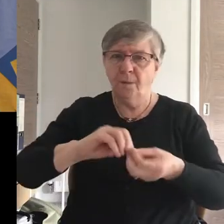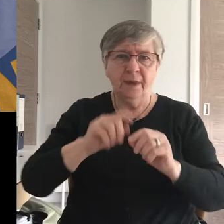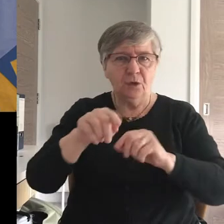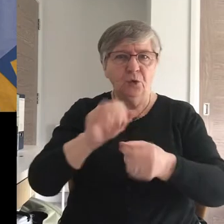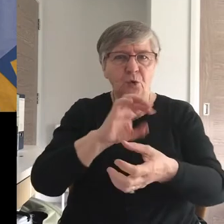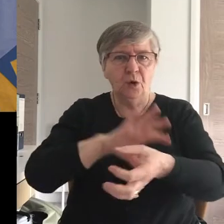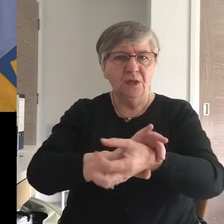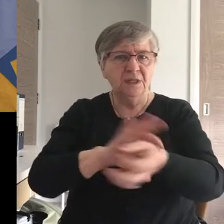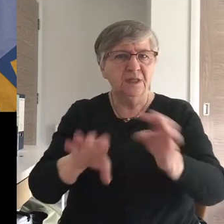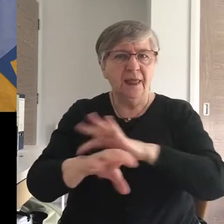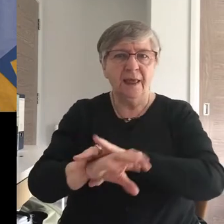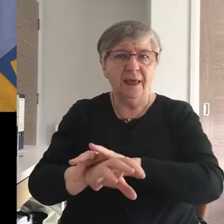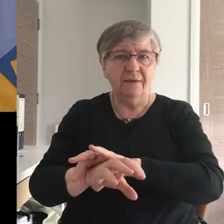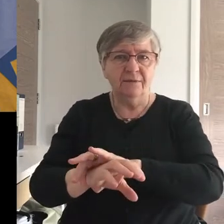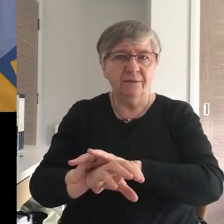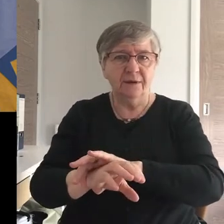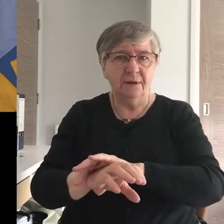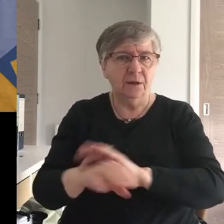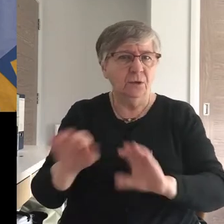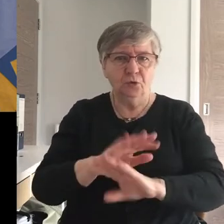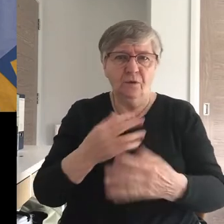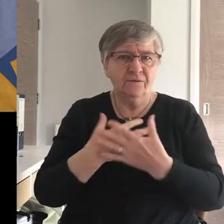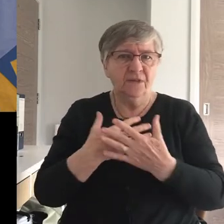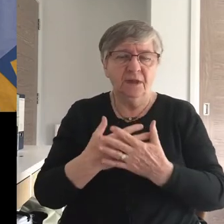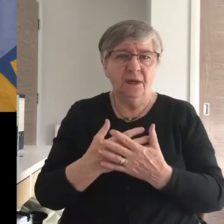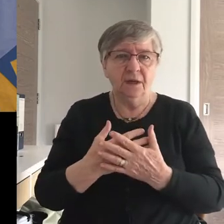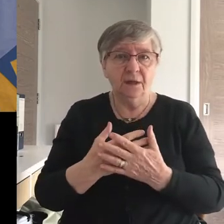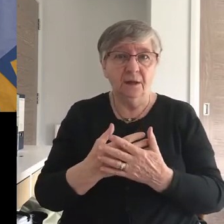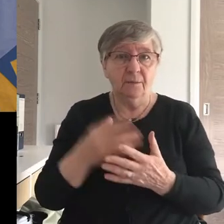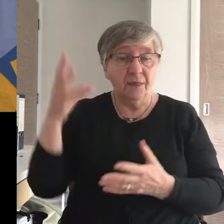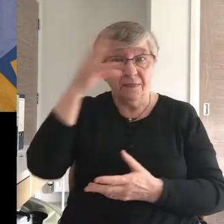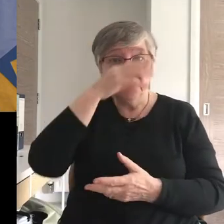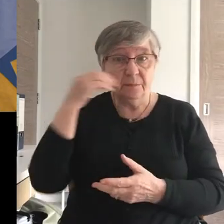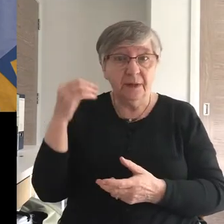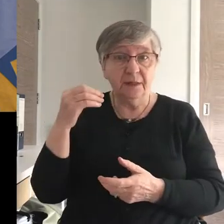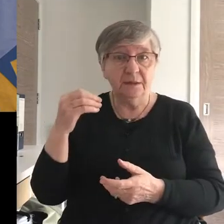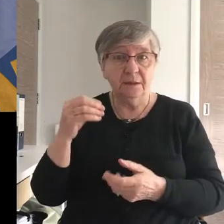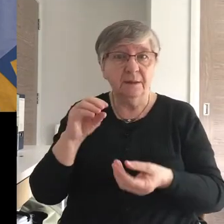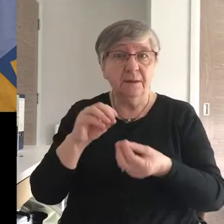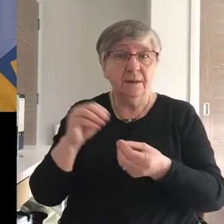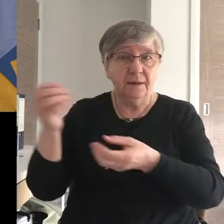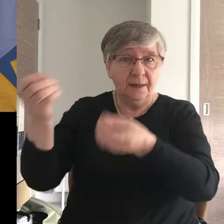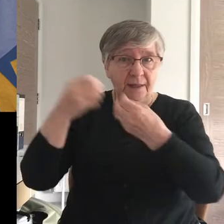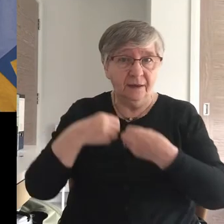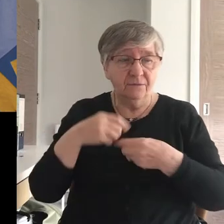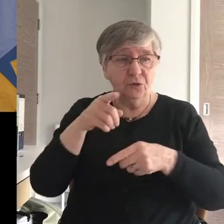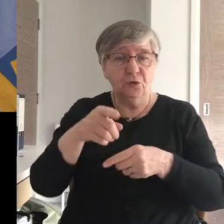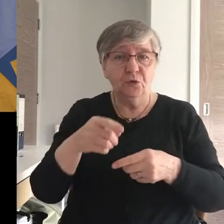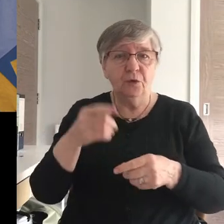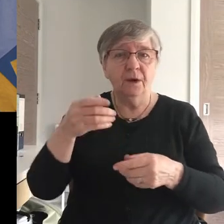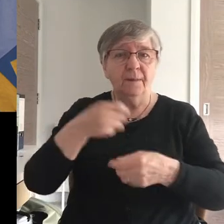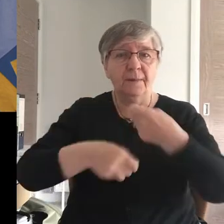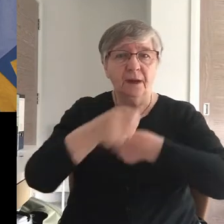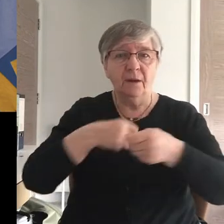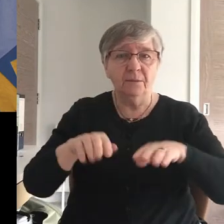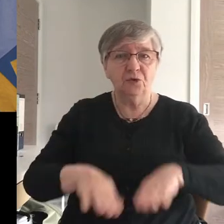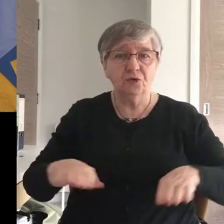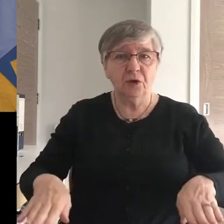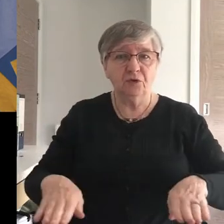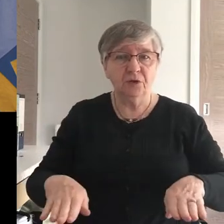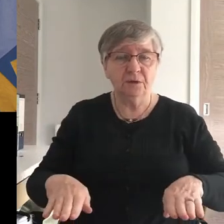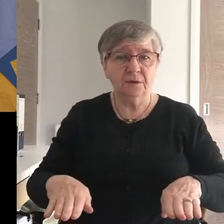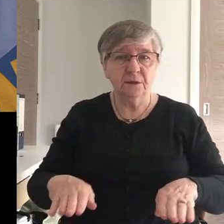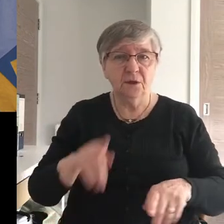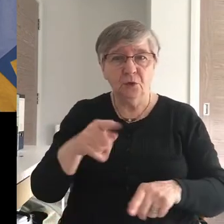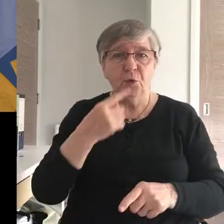in fear again. Rather, the Spirit you received brought about your adoption to sonship. And by him we cry, Abba,